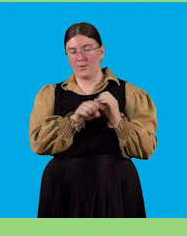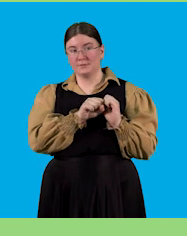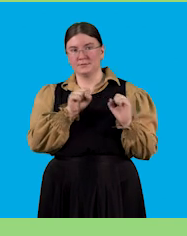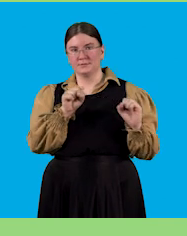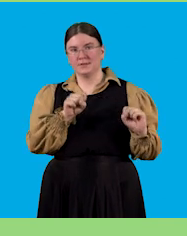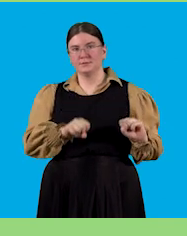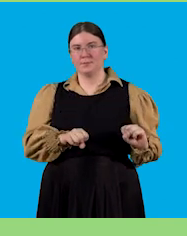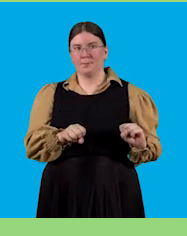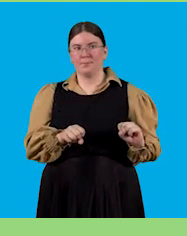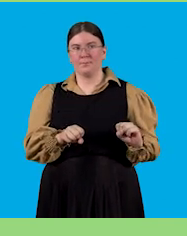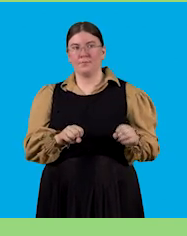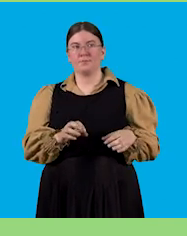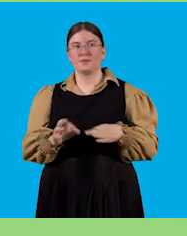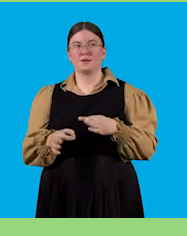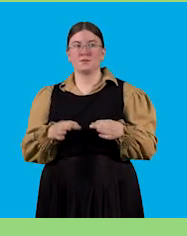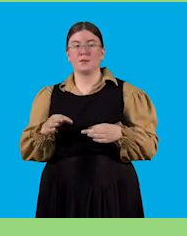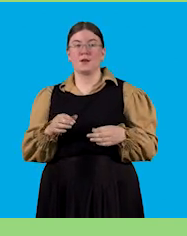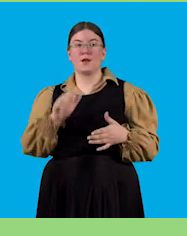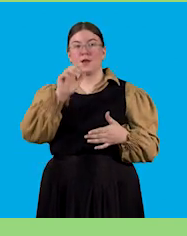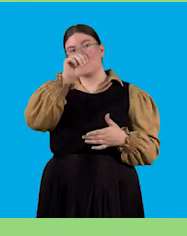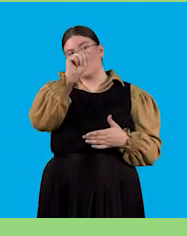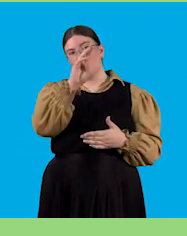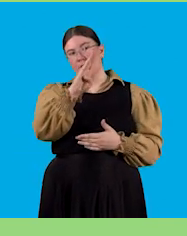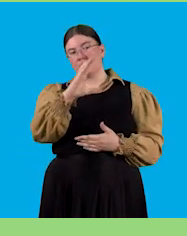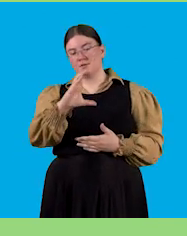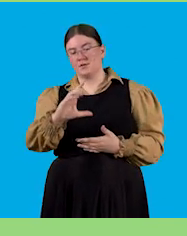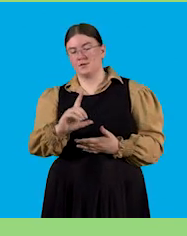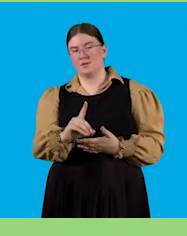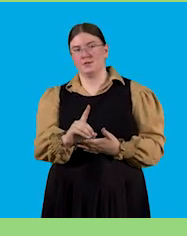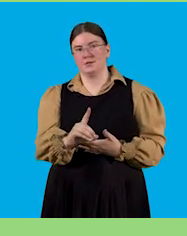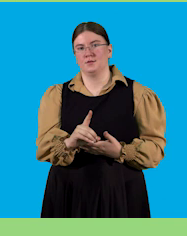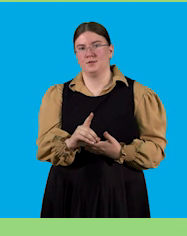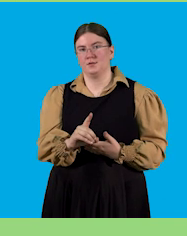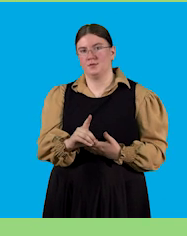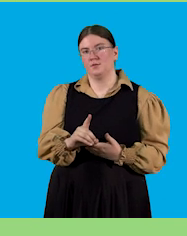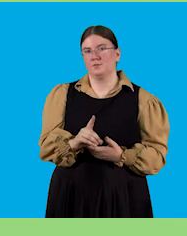Explain how parts labeled A, B, C, and D